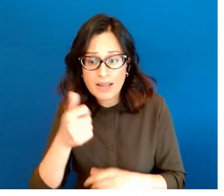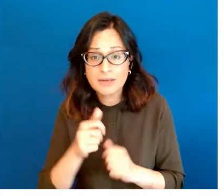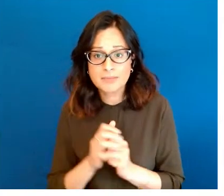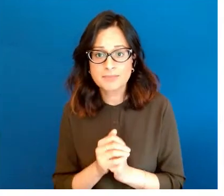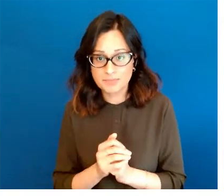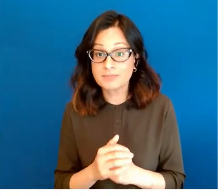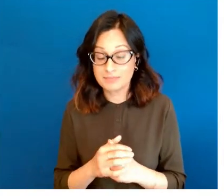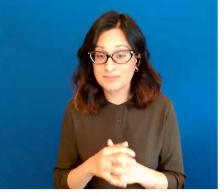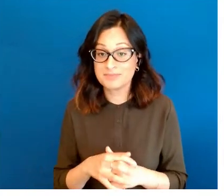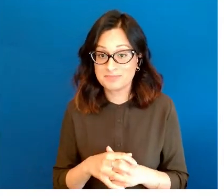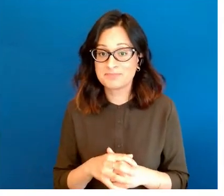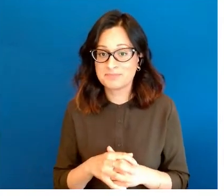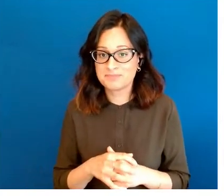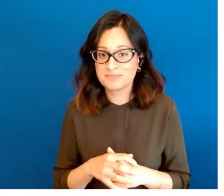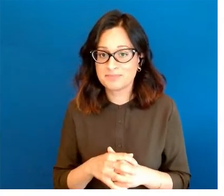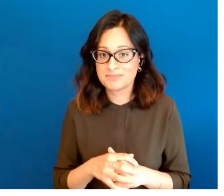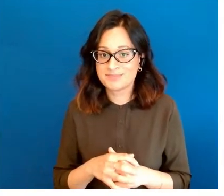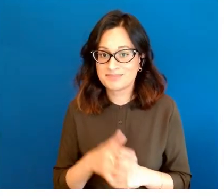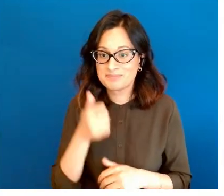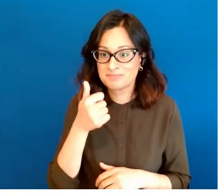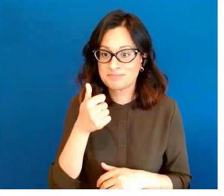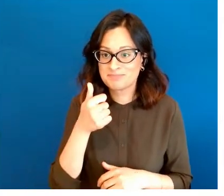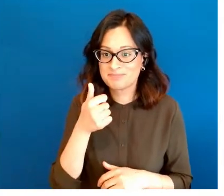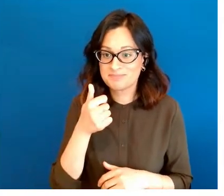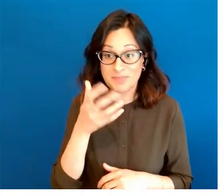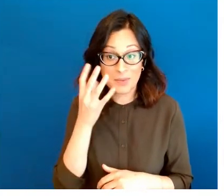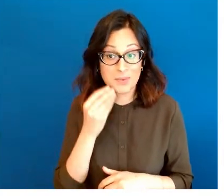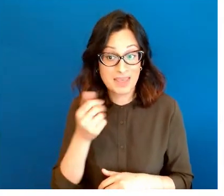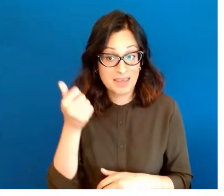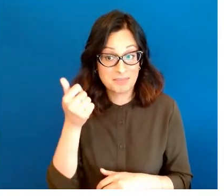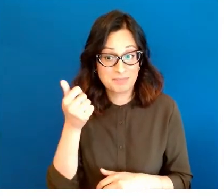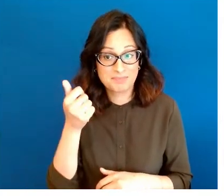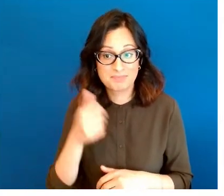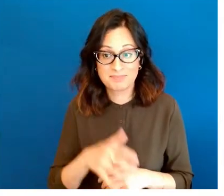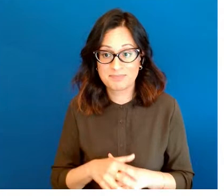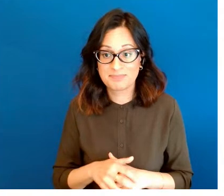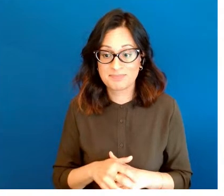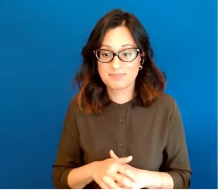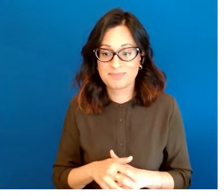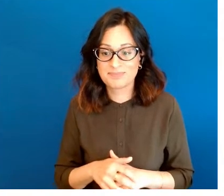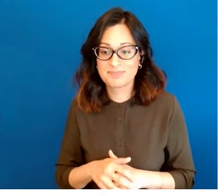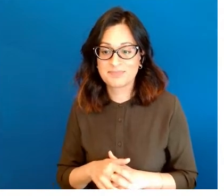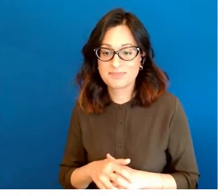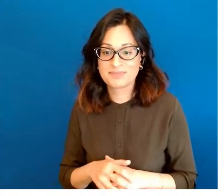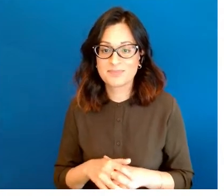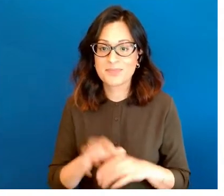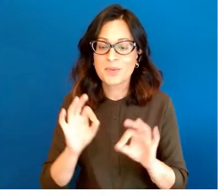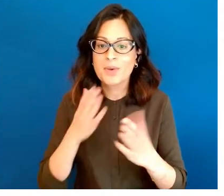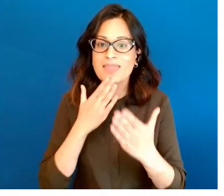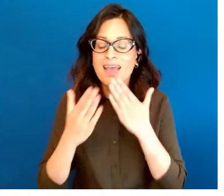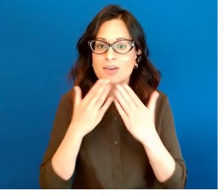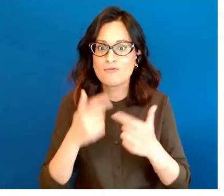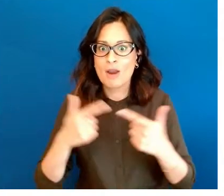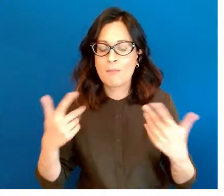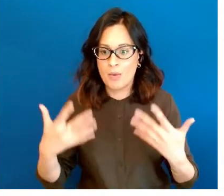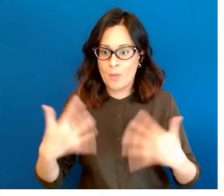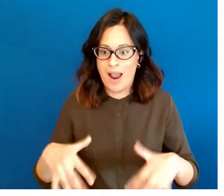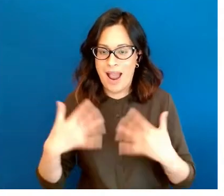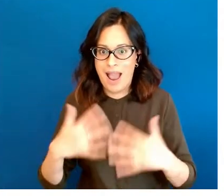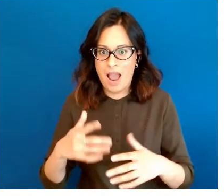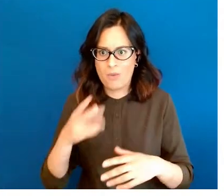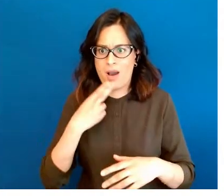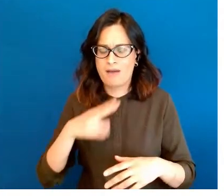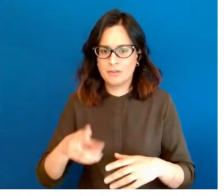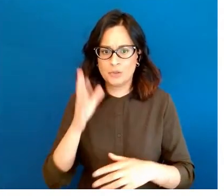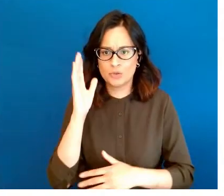I'm hoping I'm hoping that you can all hear me fine. So thank you very much. It sounds like it's been a long afternoon, some great